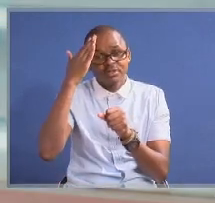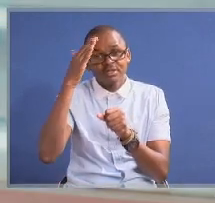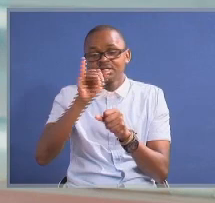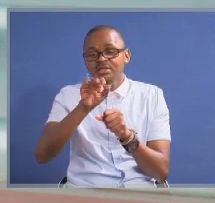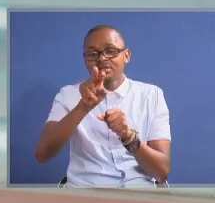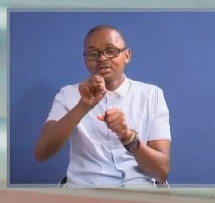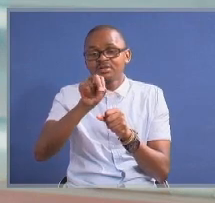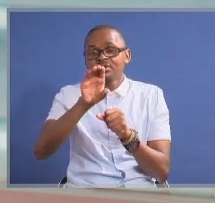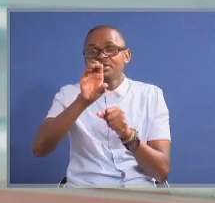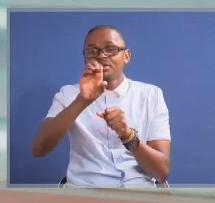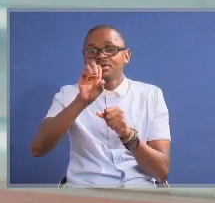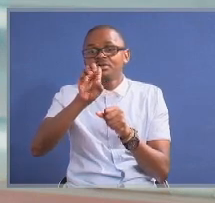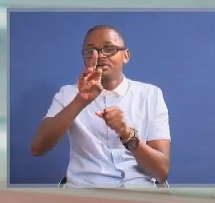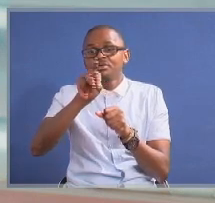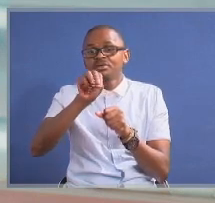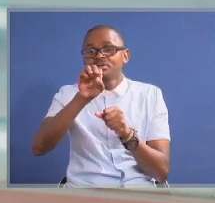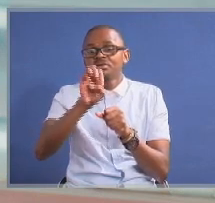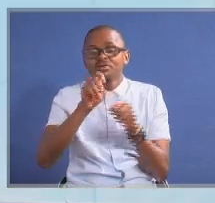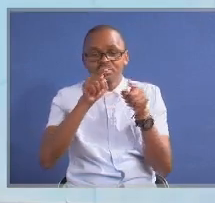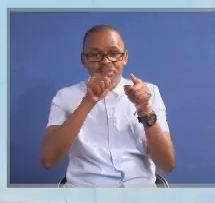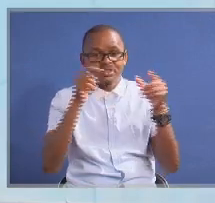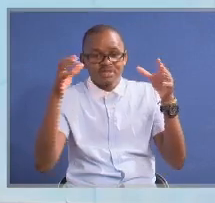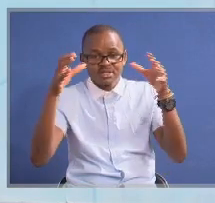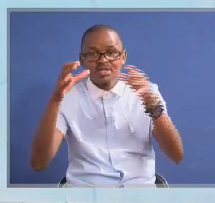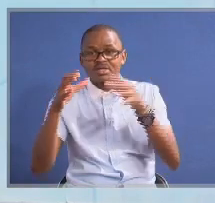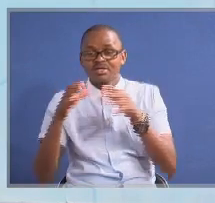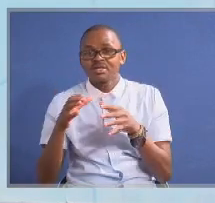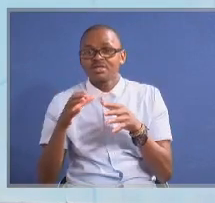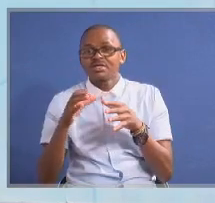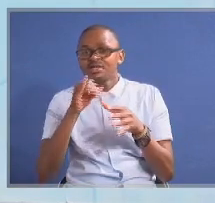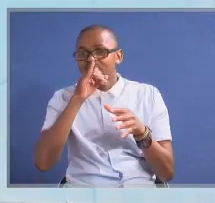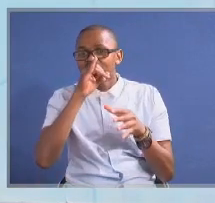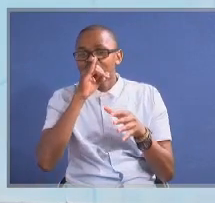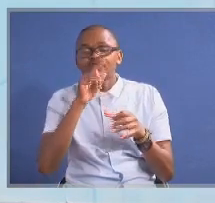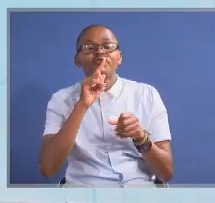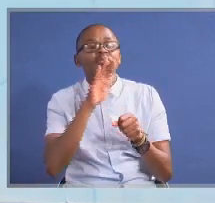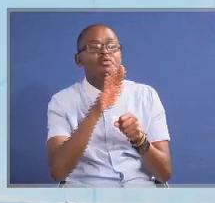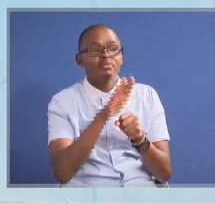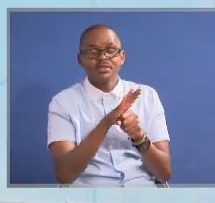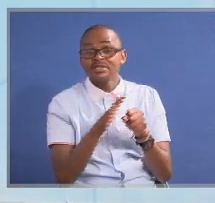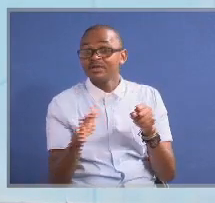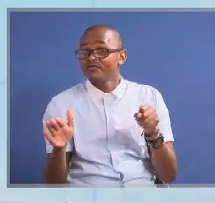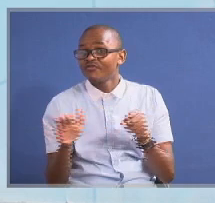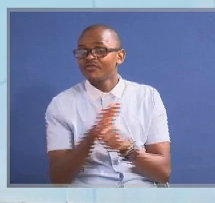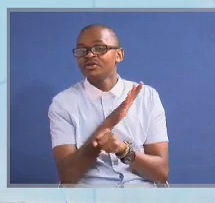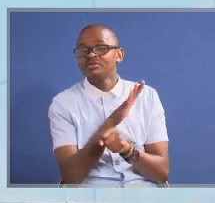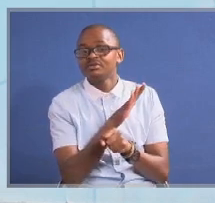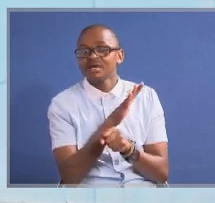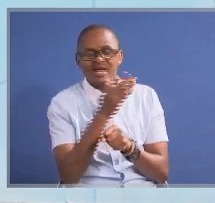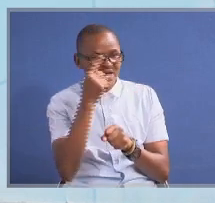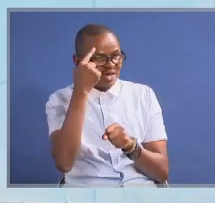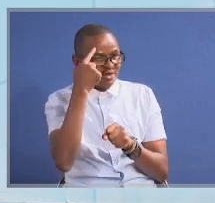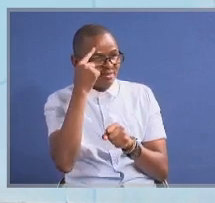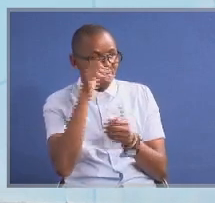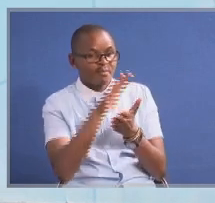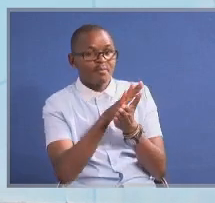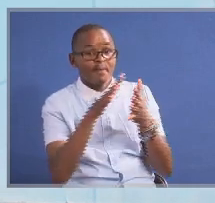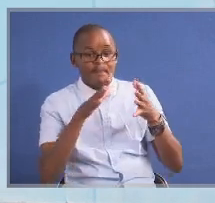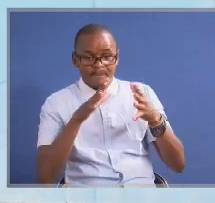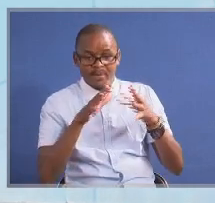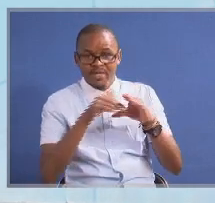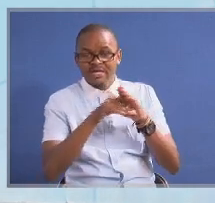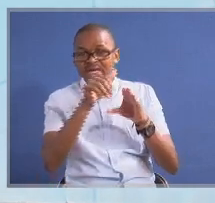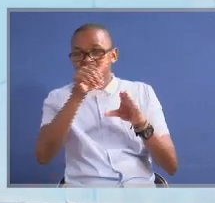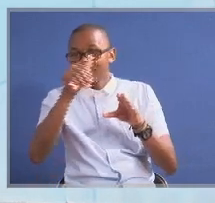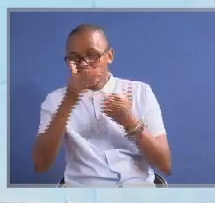income that uh-huh. you're making out of this this sector, it's just very promising. And I think more and more people in